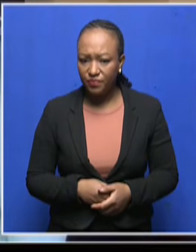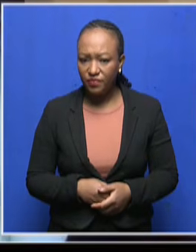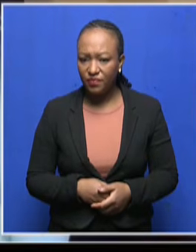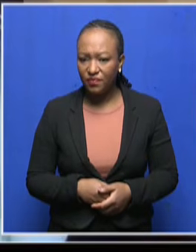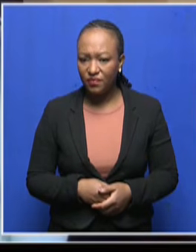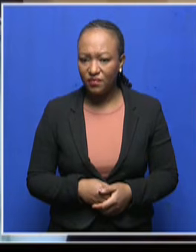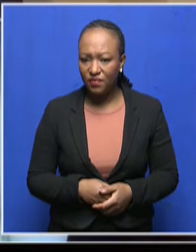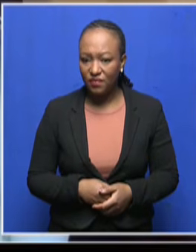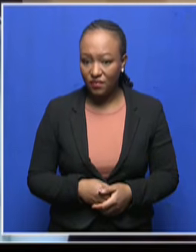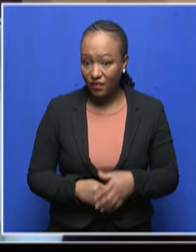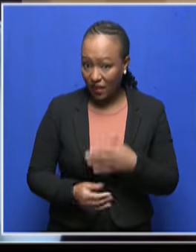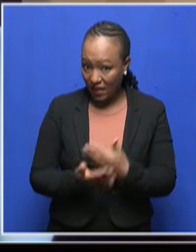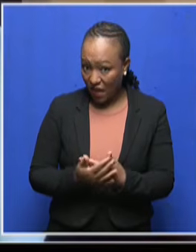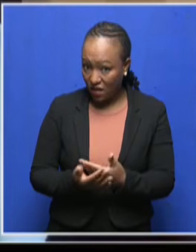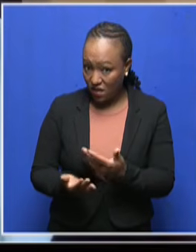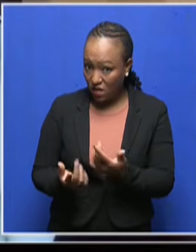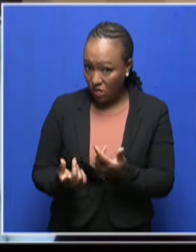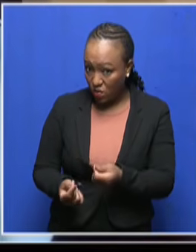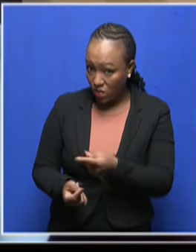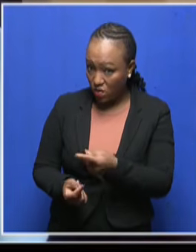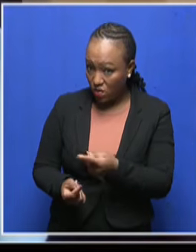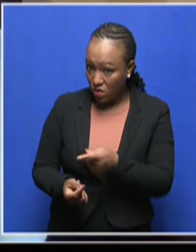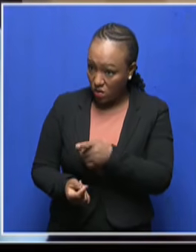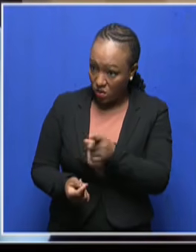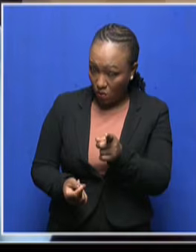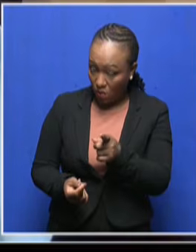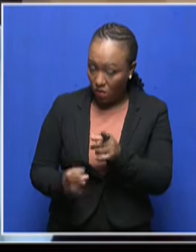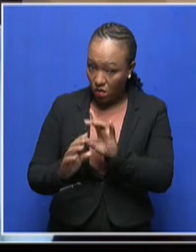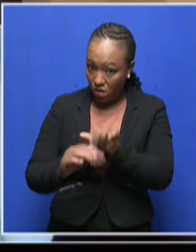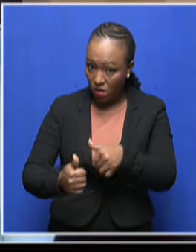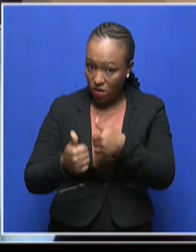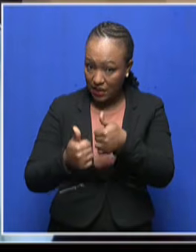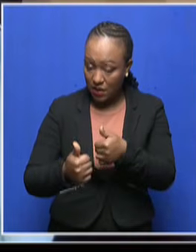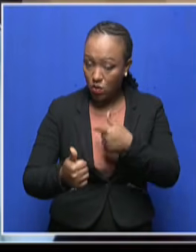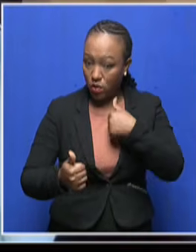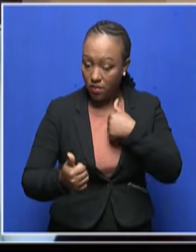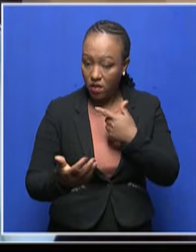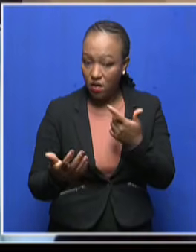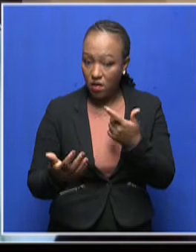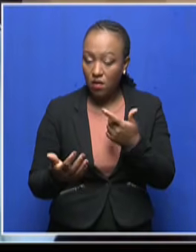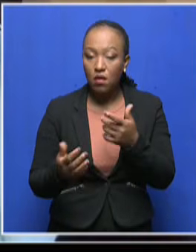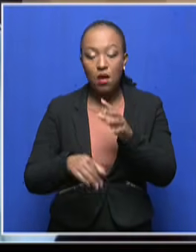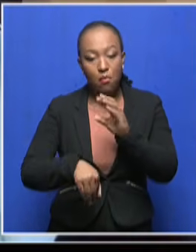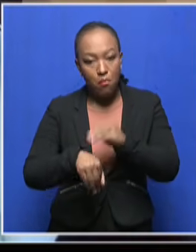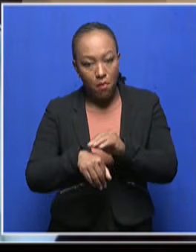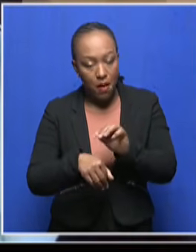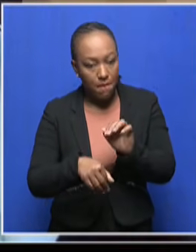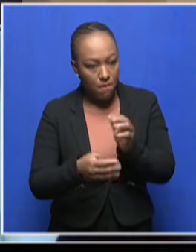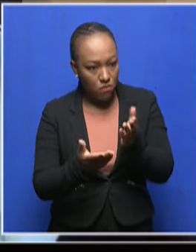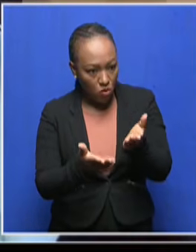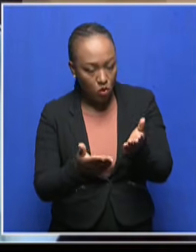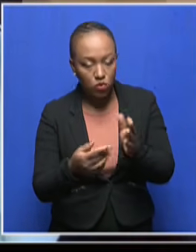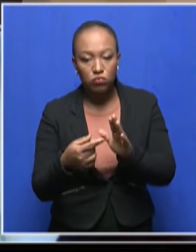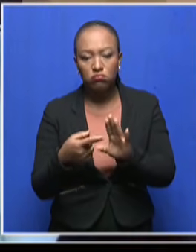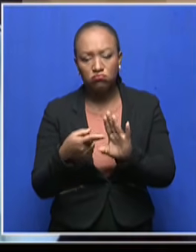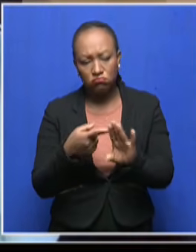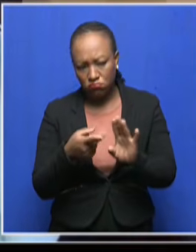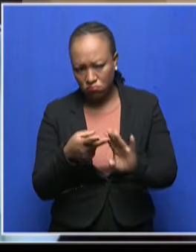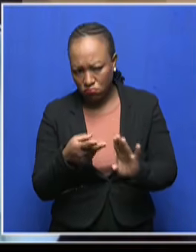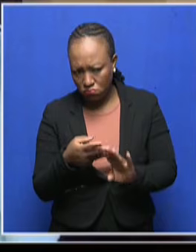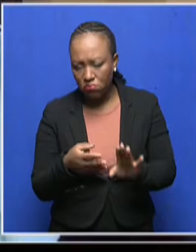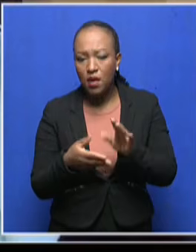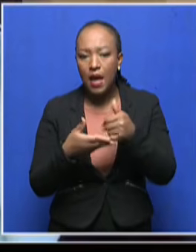but can you do that? I mean, is that something that you guys will sit down with me and say, okay, here's your problem, this is where we can help you, but